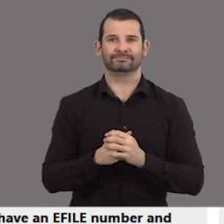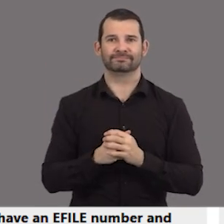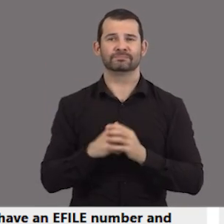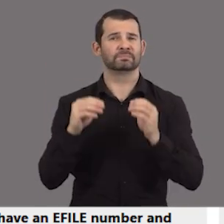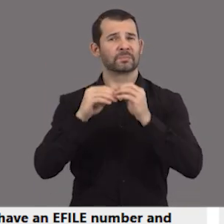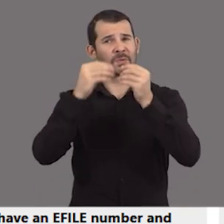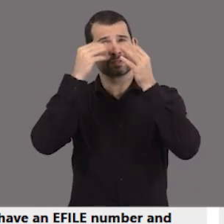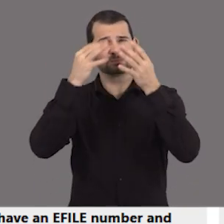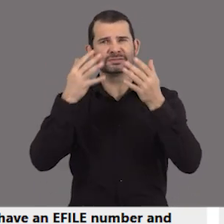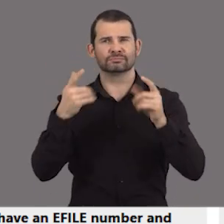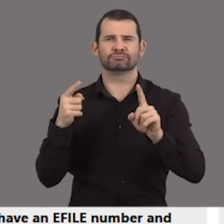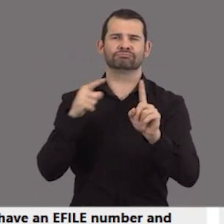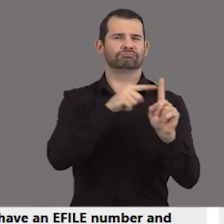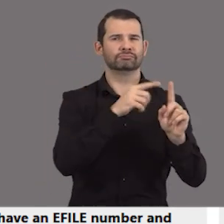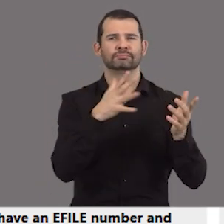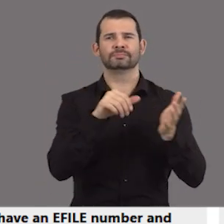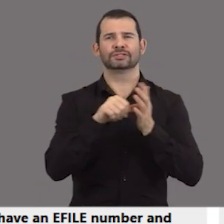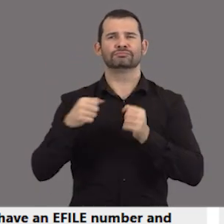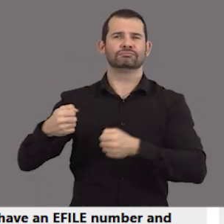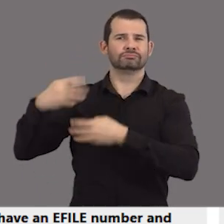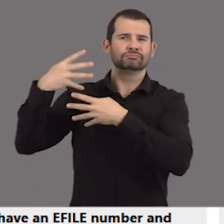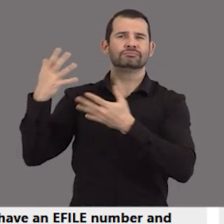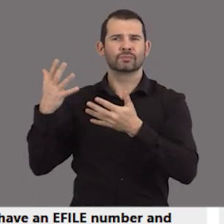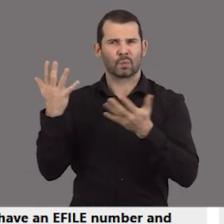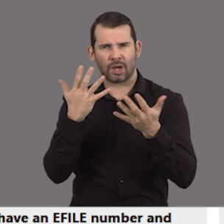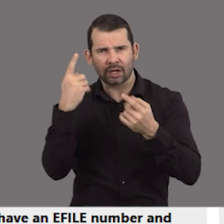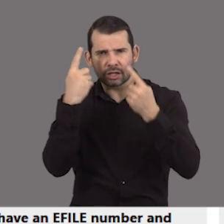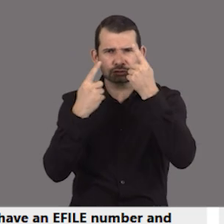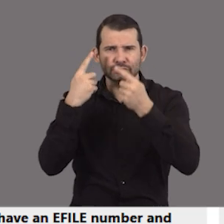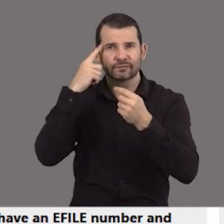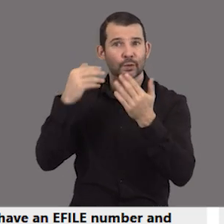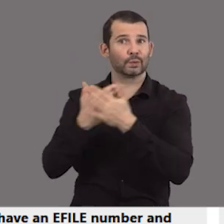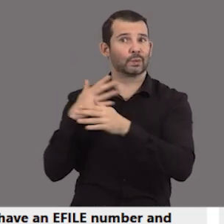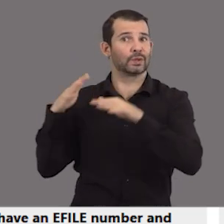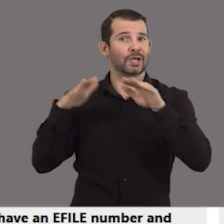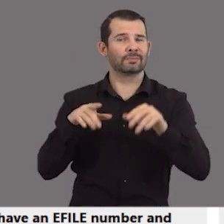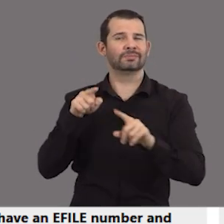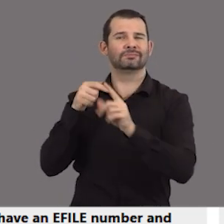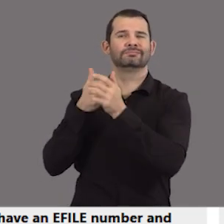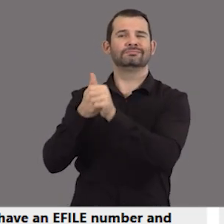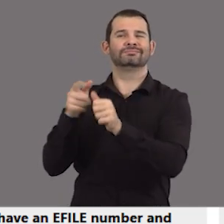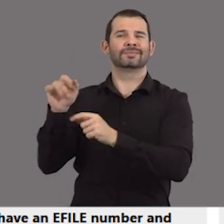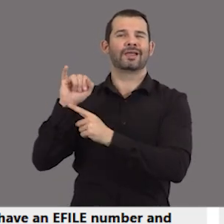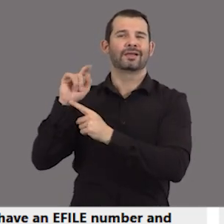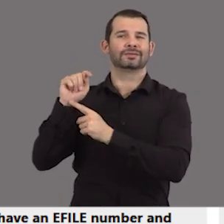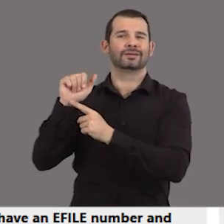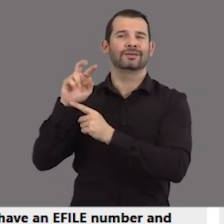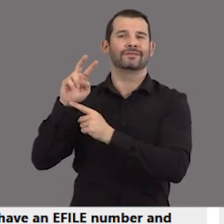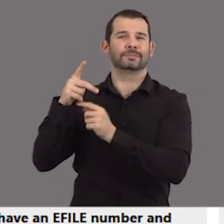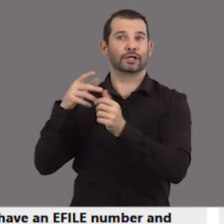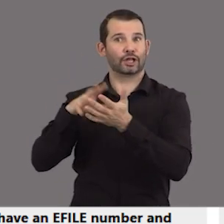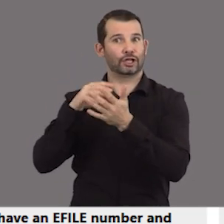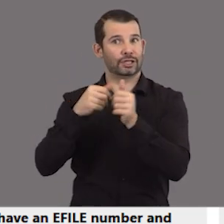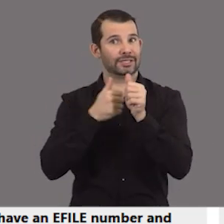For more information, refer to the page What to Consider for Newcomers in the ITAVP Learning